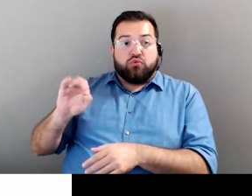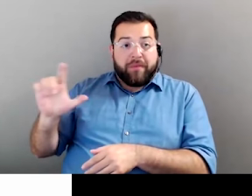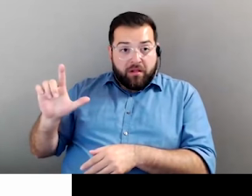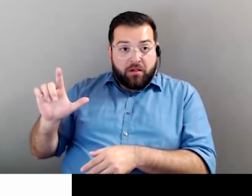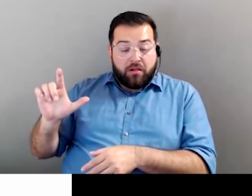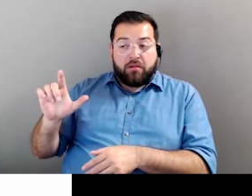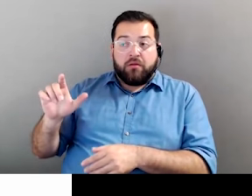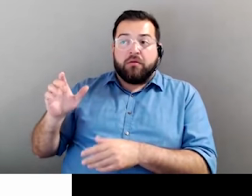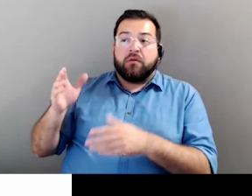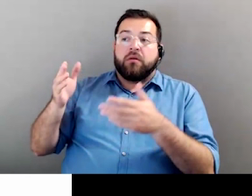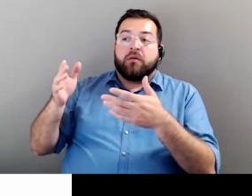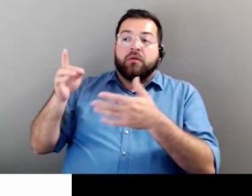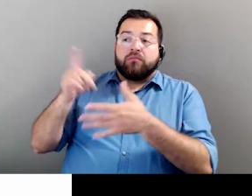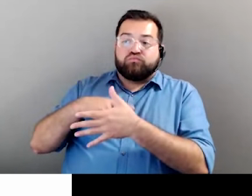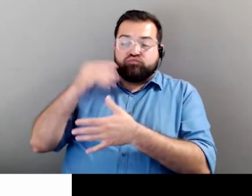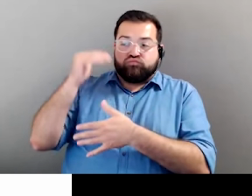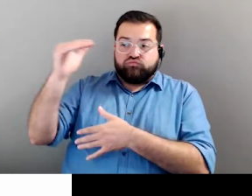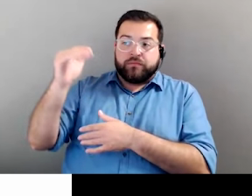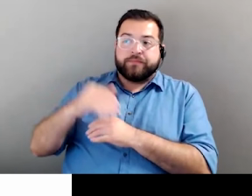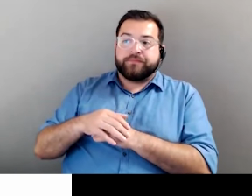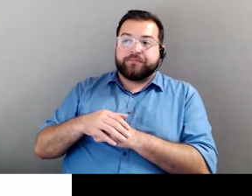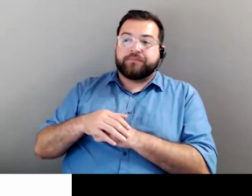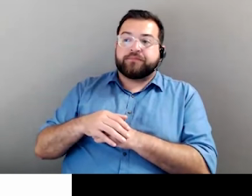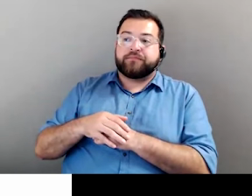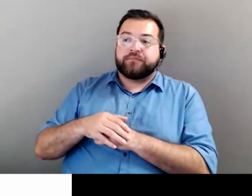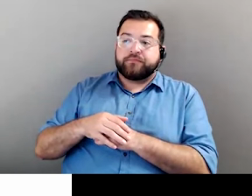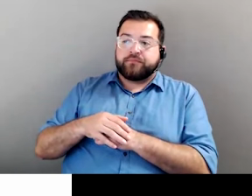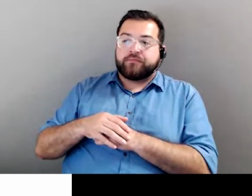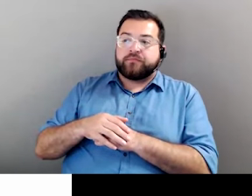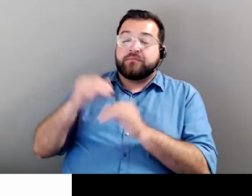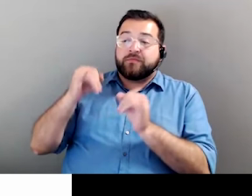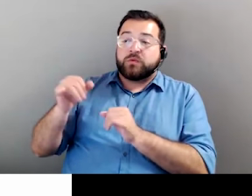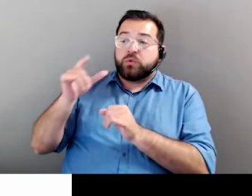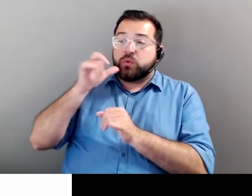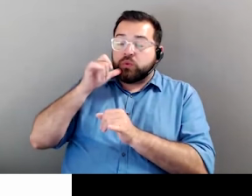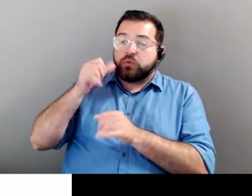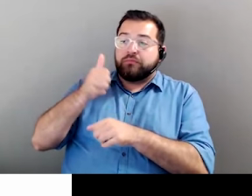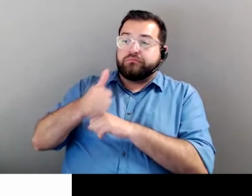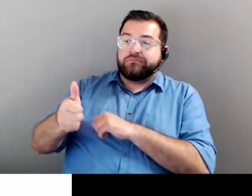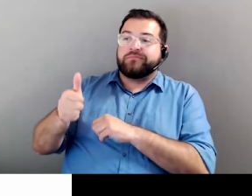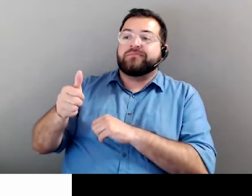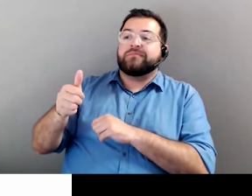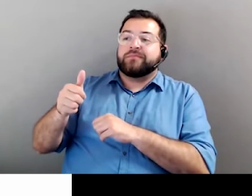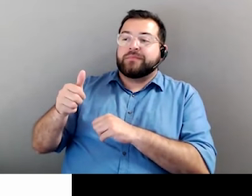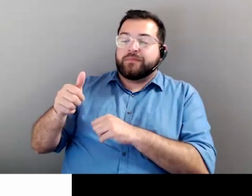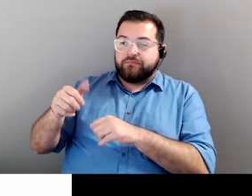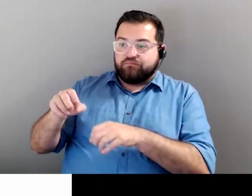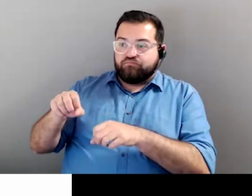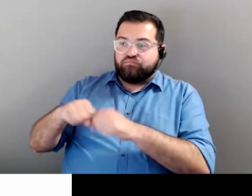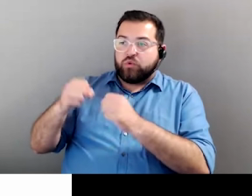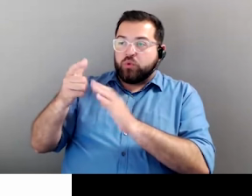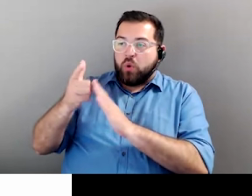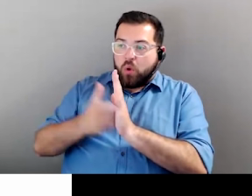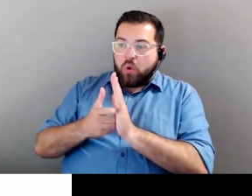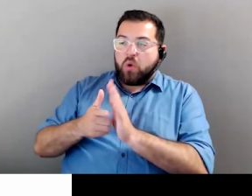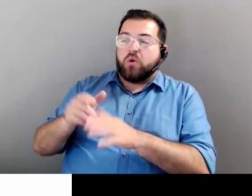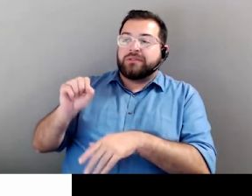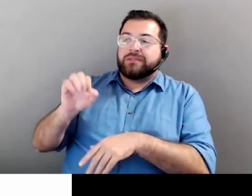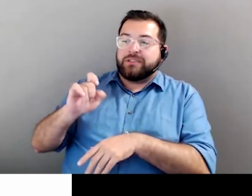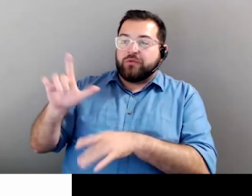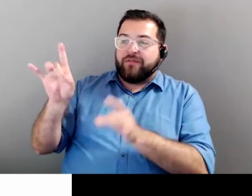individuals alleged to have committed acts of sexual violence and sexual harassment may face criminal prosecution by law enforcement and may